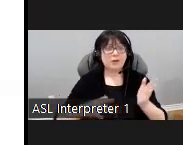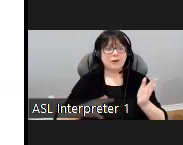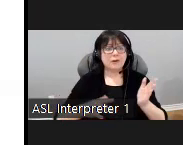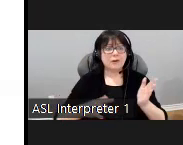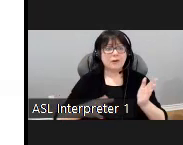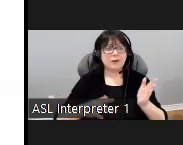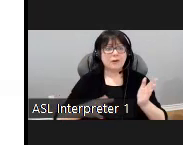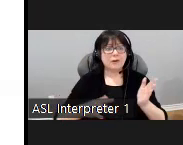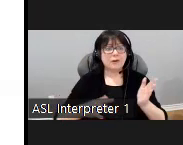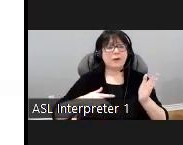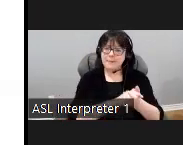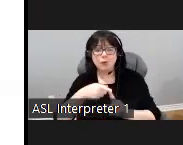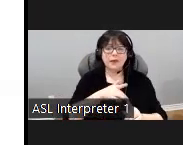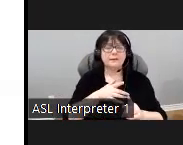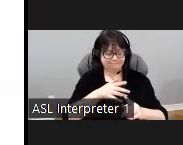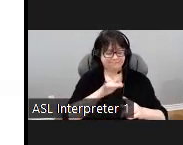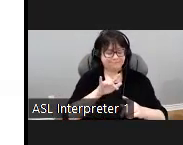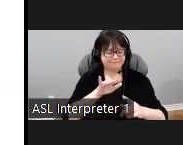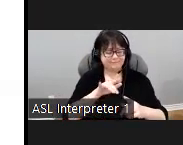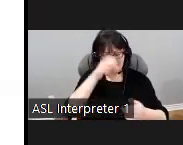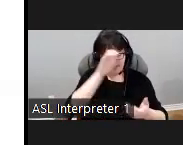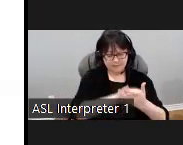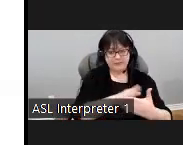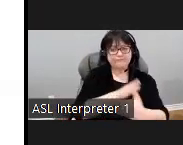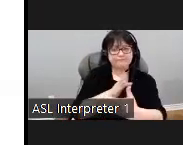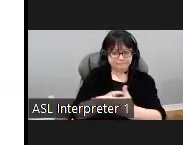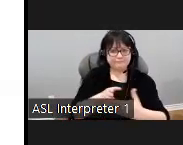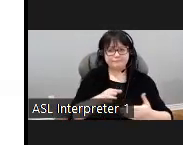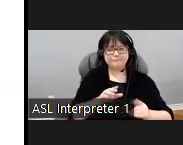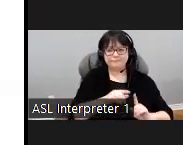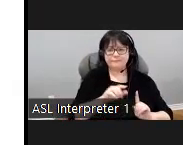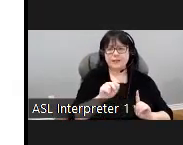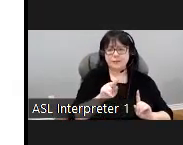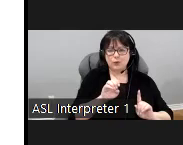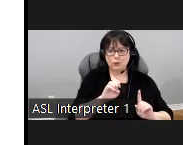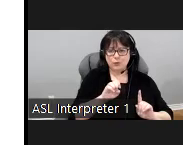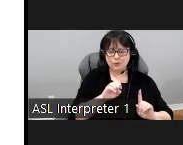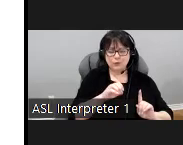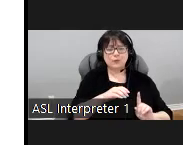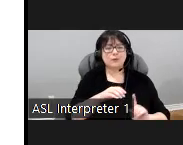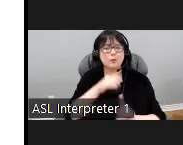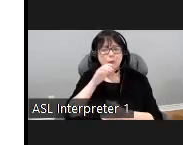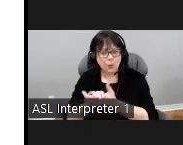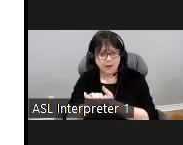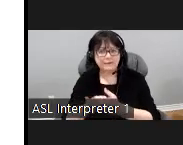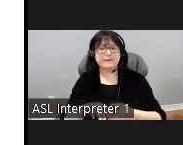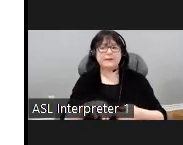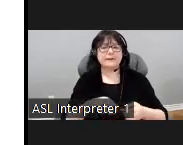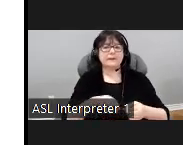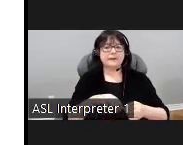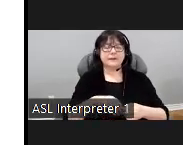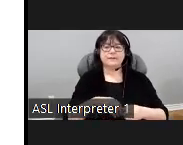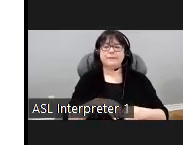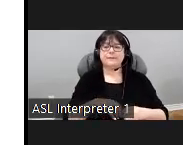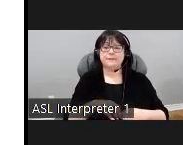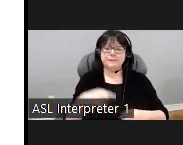perpetrators. Physical health problems are common. The perpetrator is depressed. There's dementia with